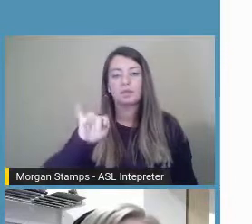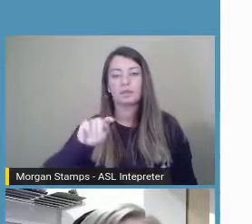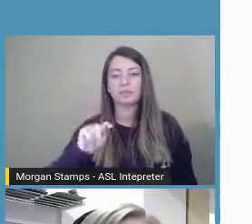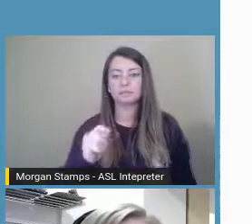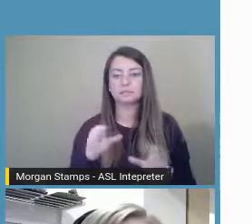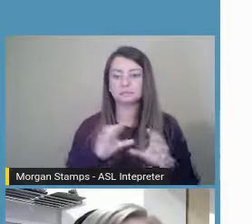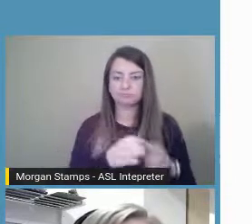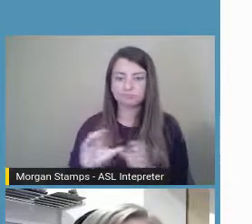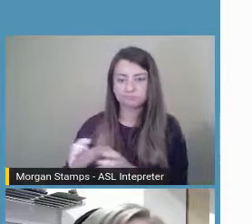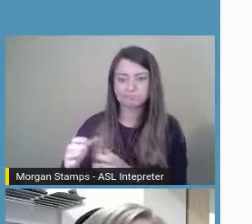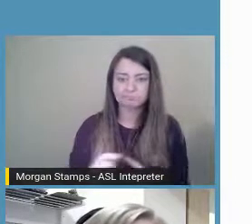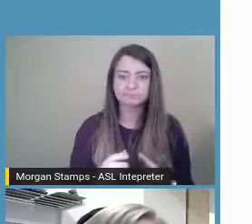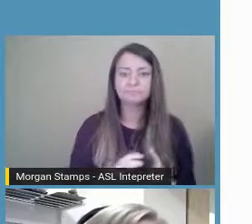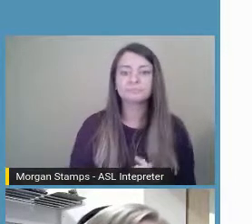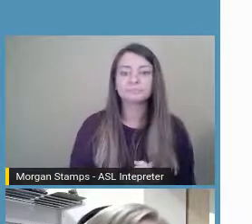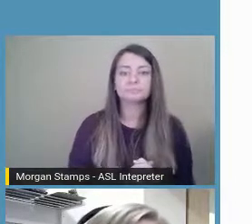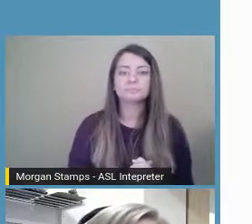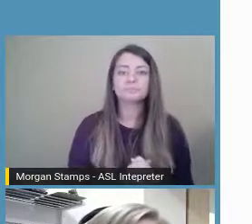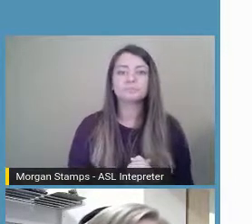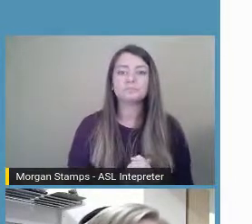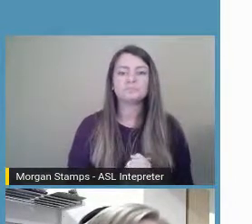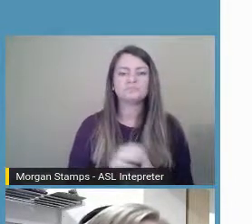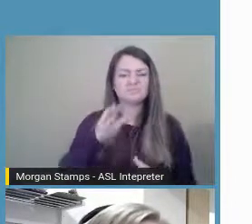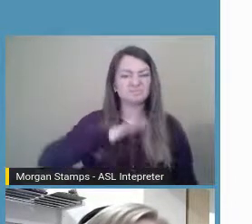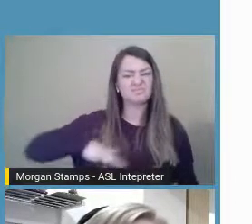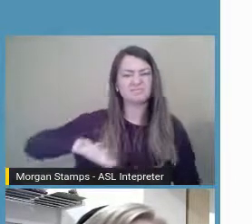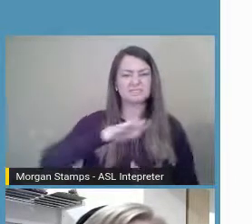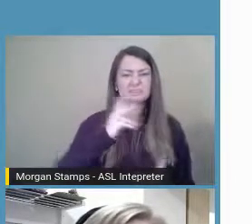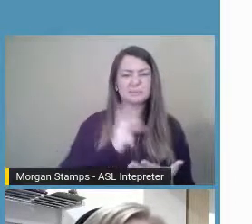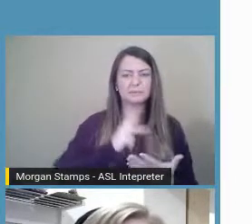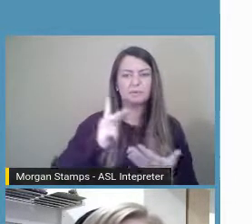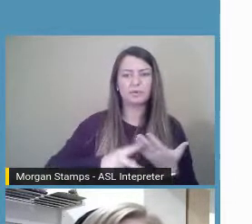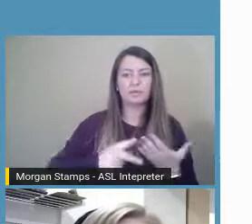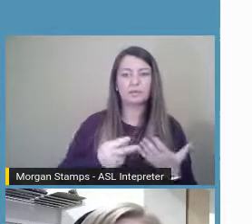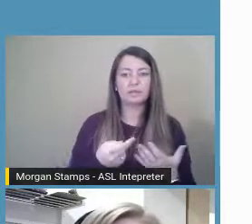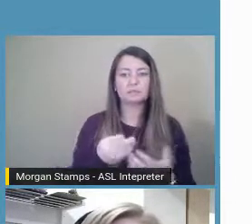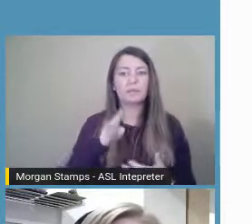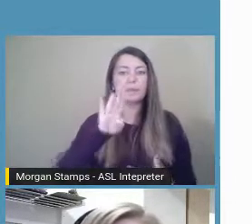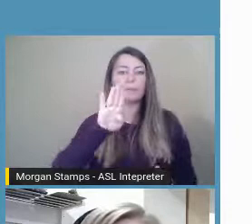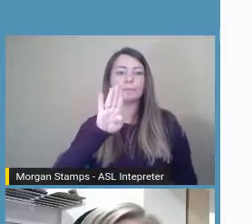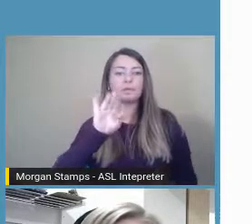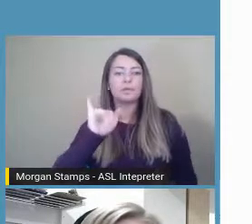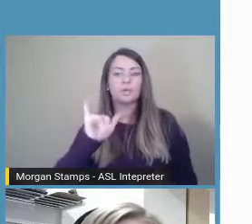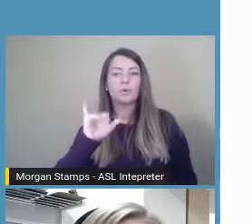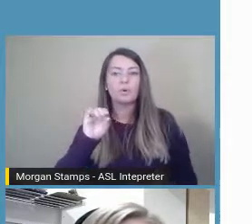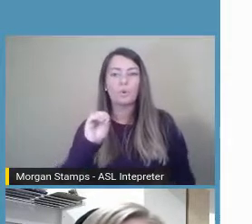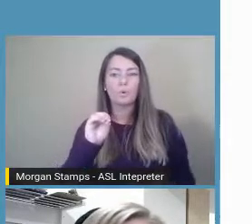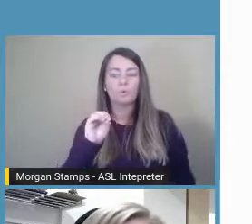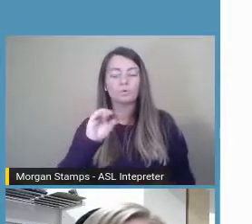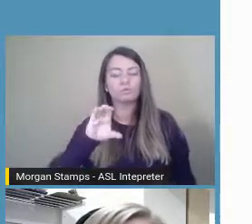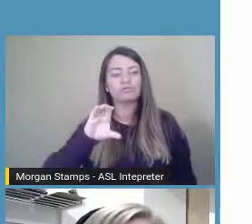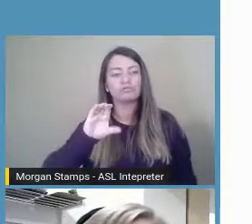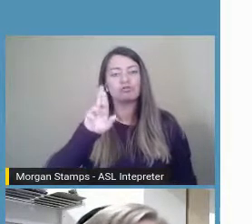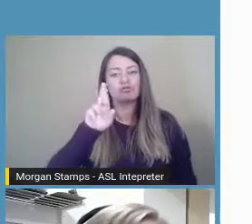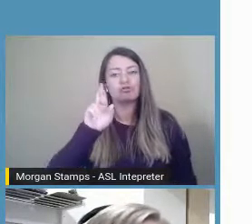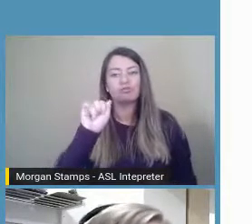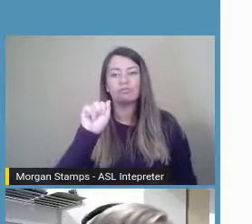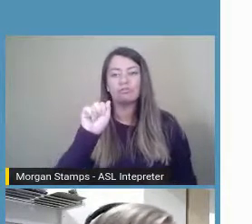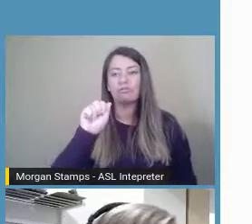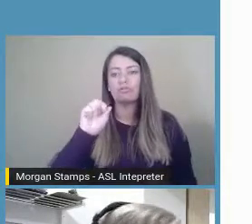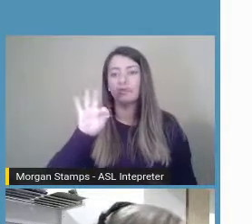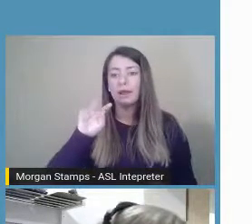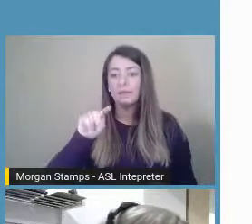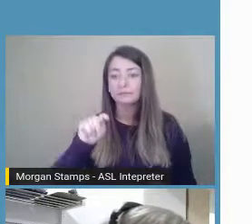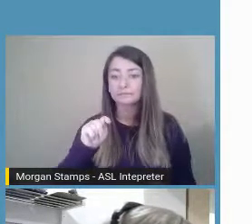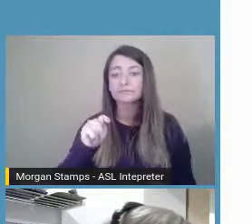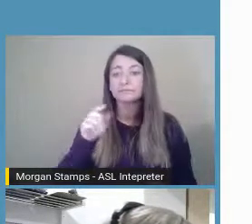designed a takeout pickup menu for family-style dining options available for pre-order, with pickup available the